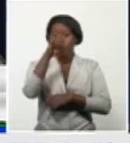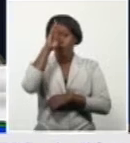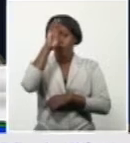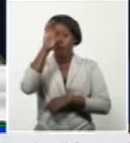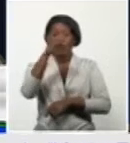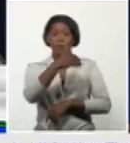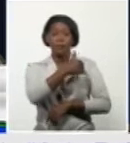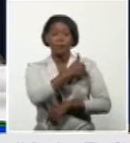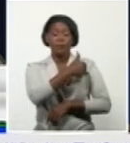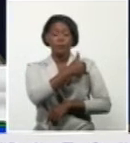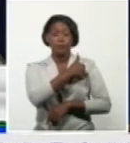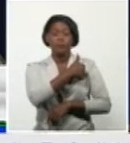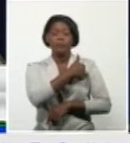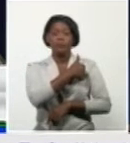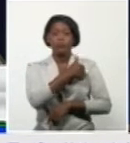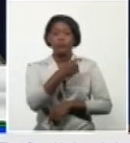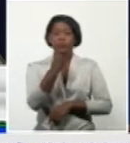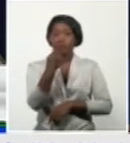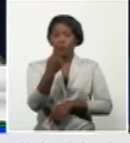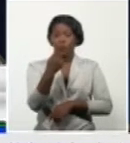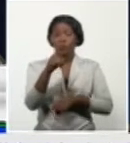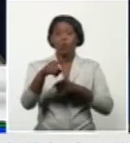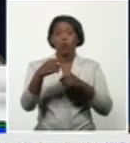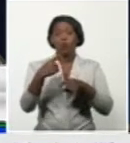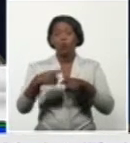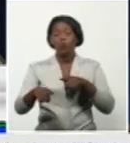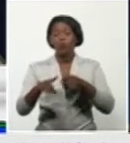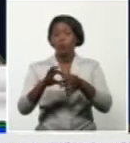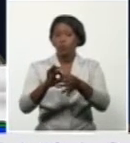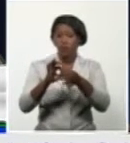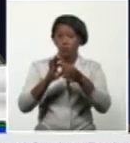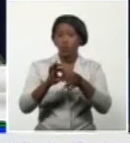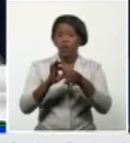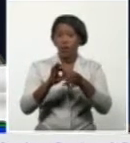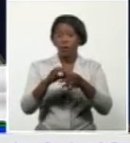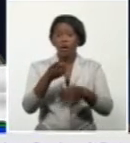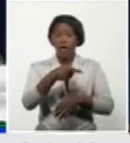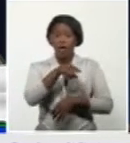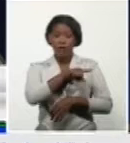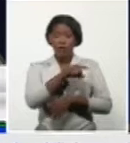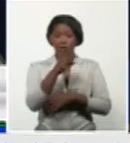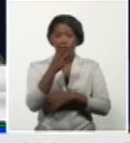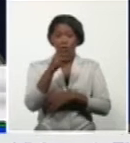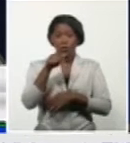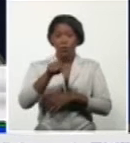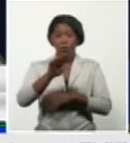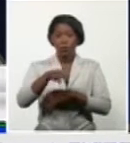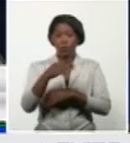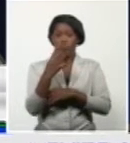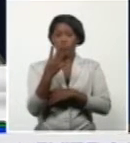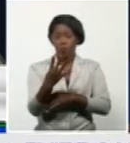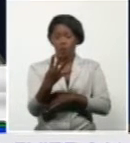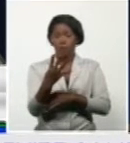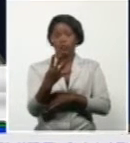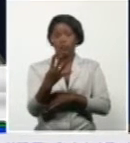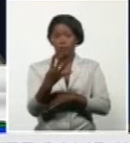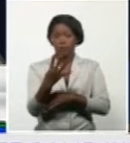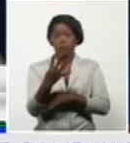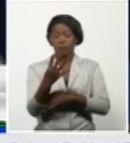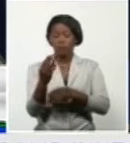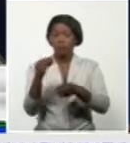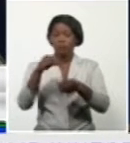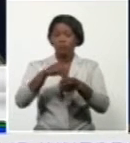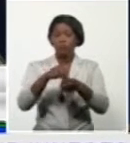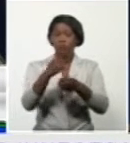at the Dr. Luis Soto Military Hospital. 1 more than the ones that we had yesterday, with the